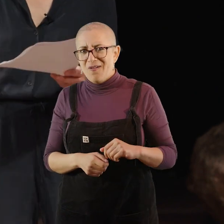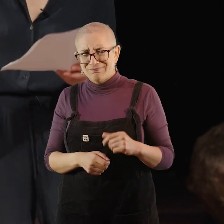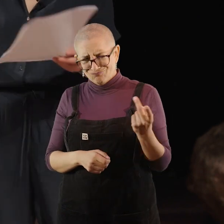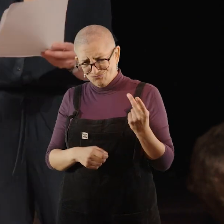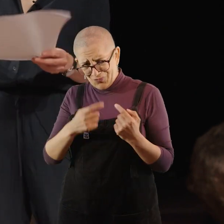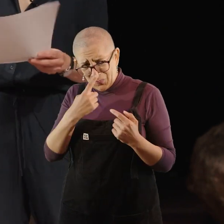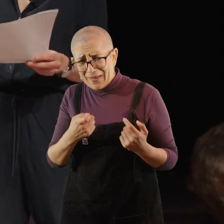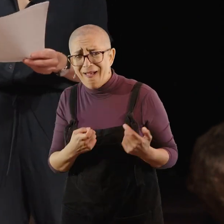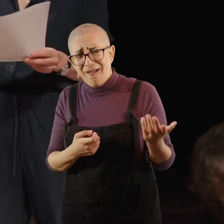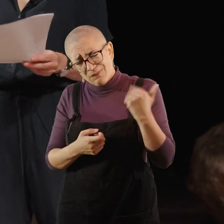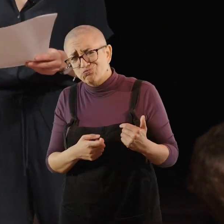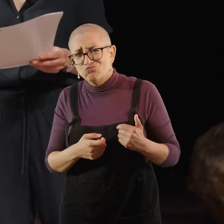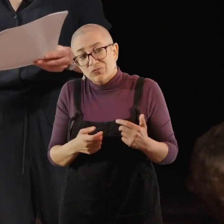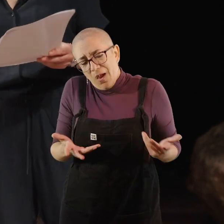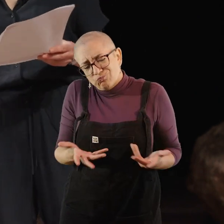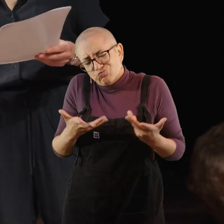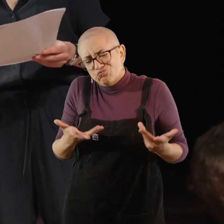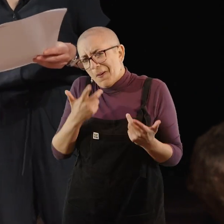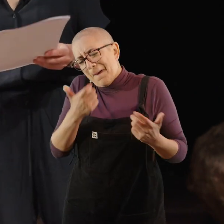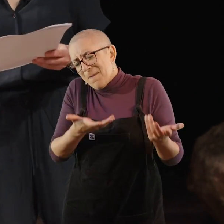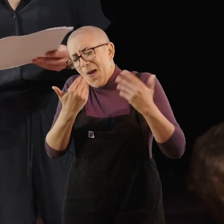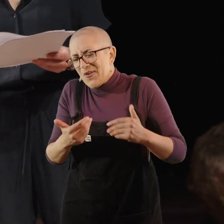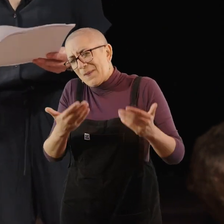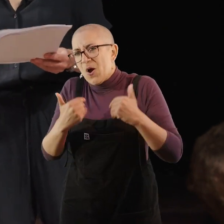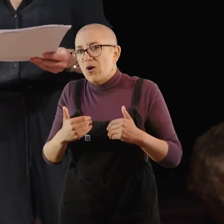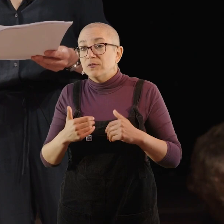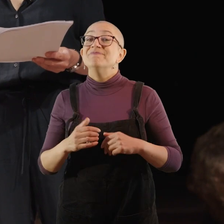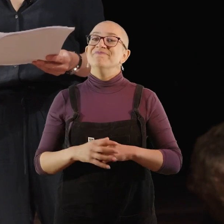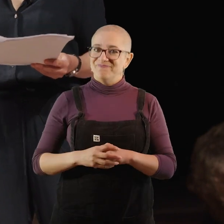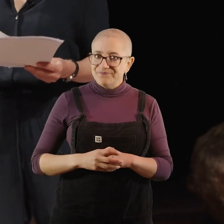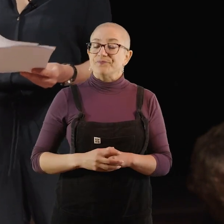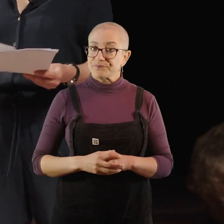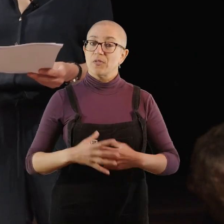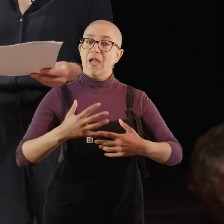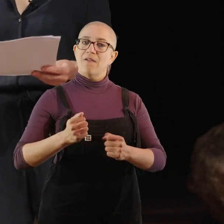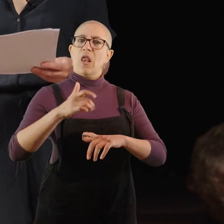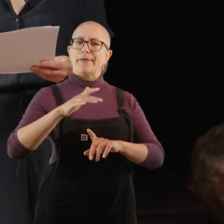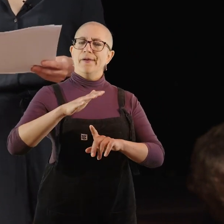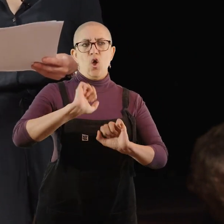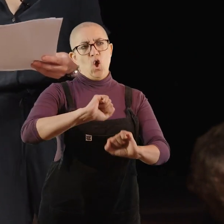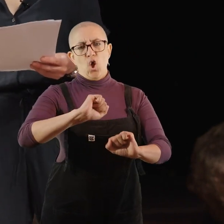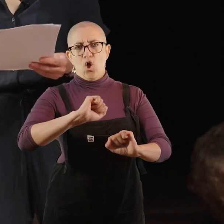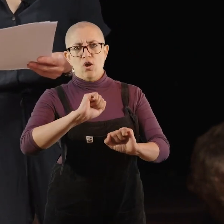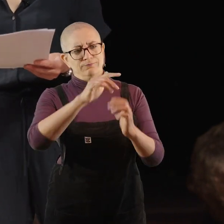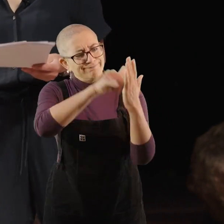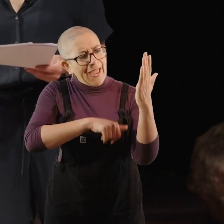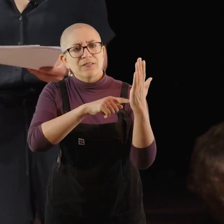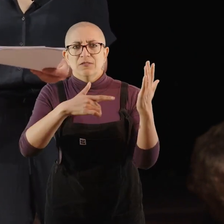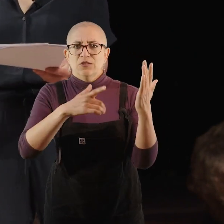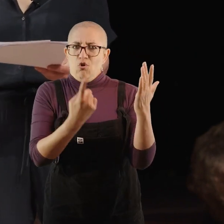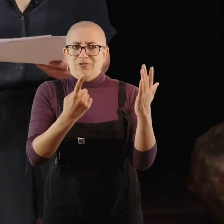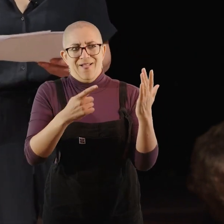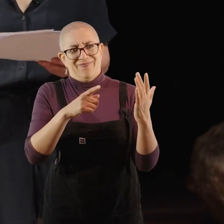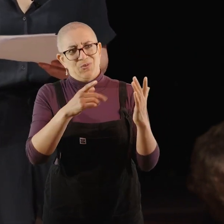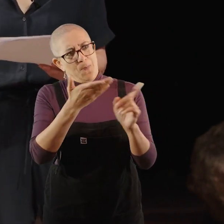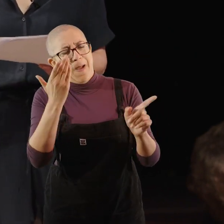this. She sort of bolsters his resolve as well. There is a kind of reassuring quality to some of her text, isn't there? Yeah, and she